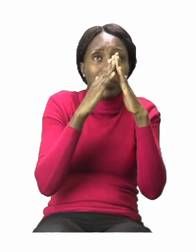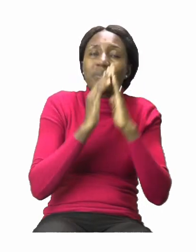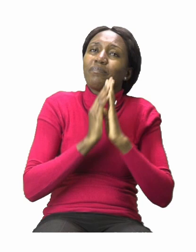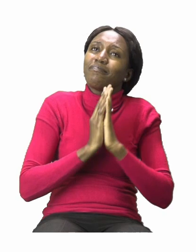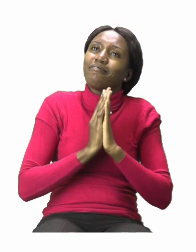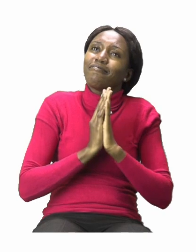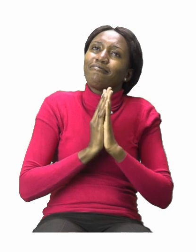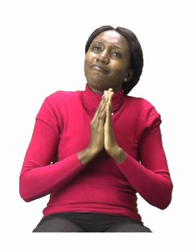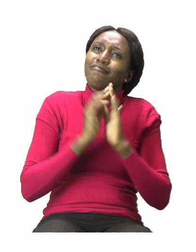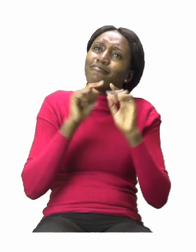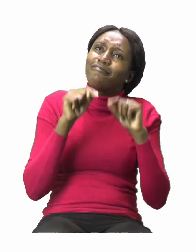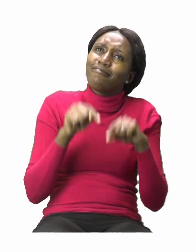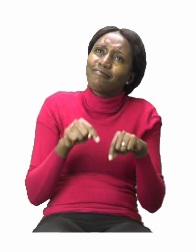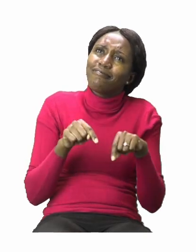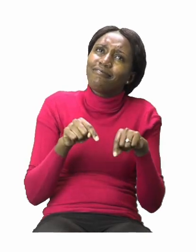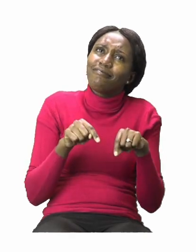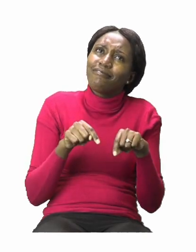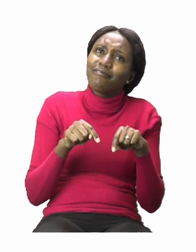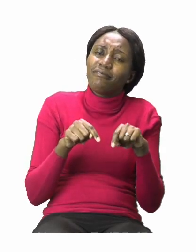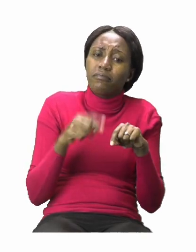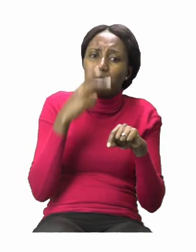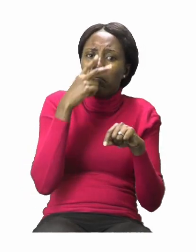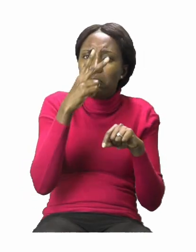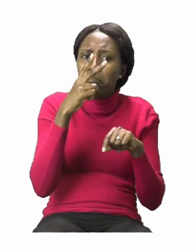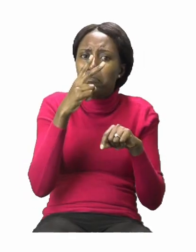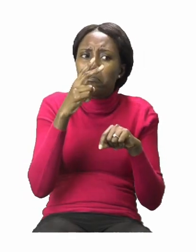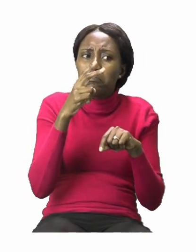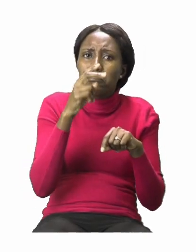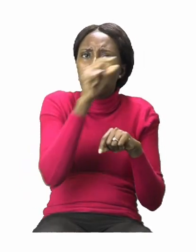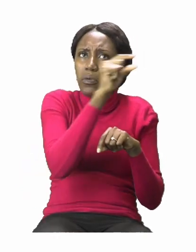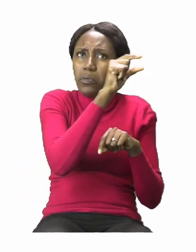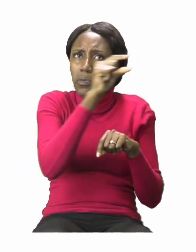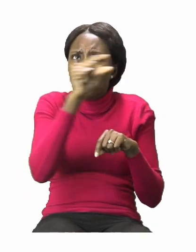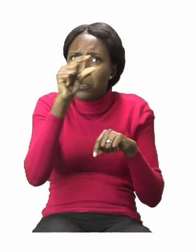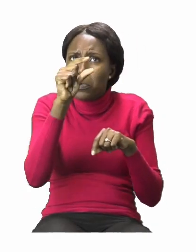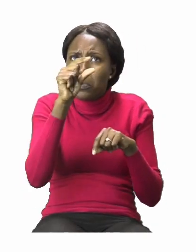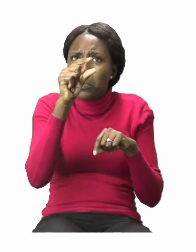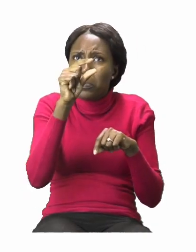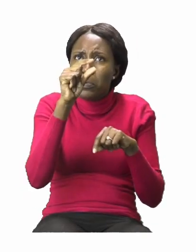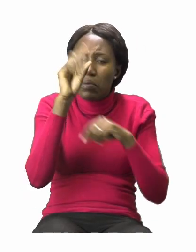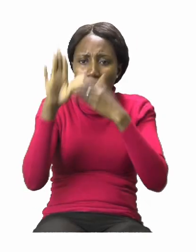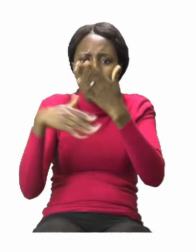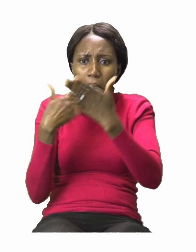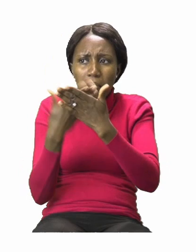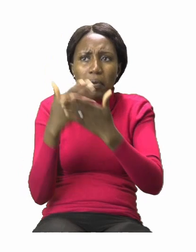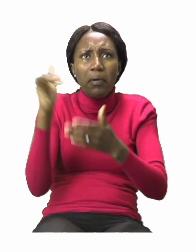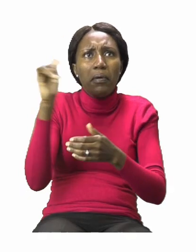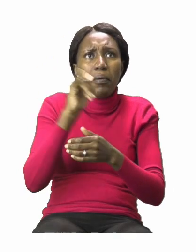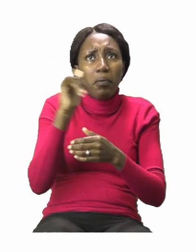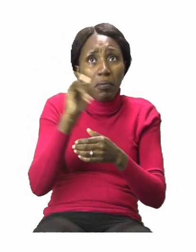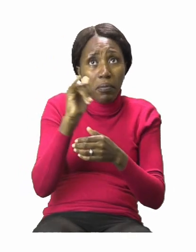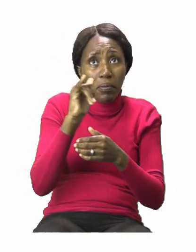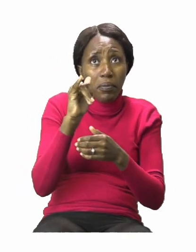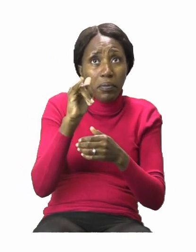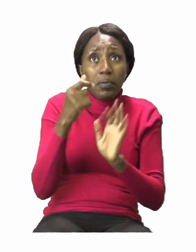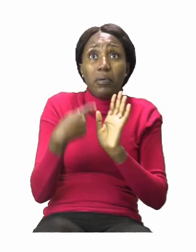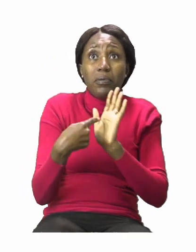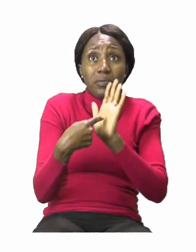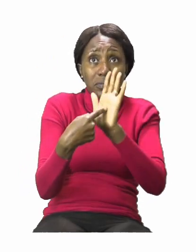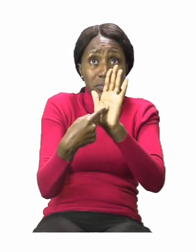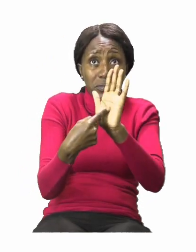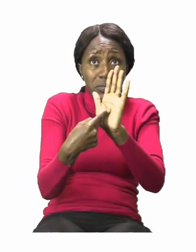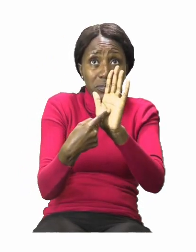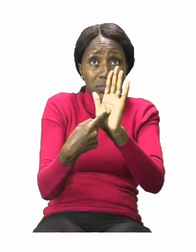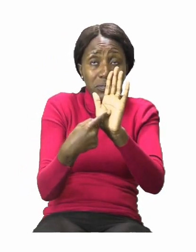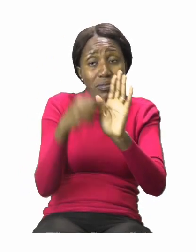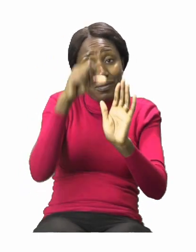our job to match the words to the pictures. Now I'm going to help you with 2, but the rest of them